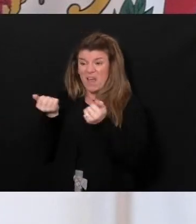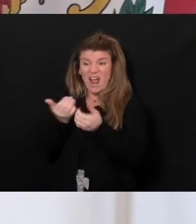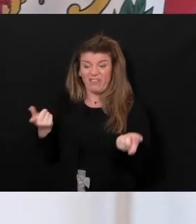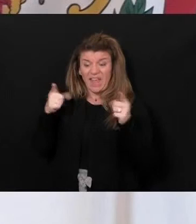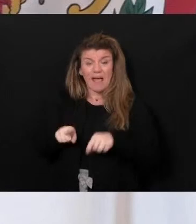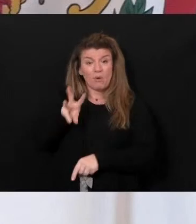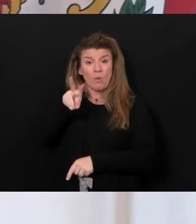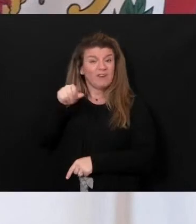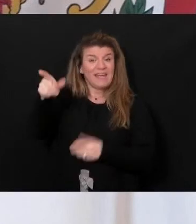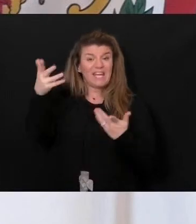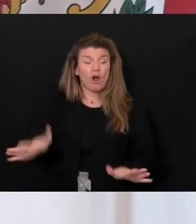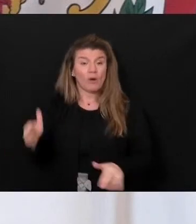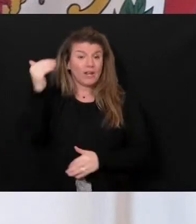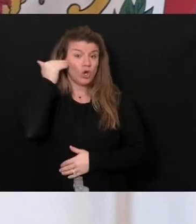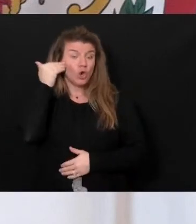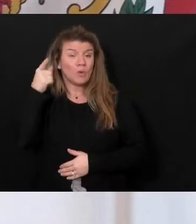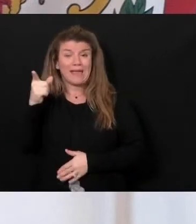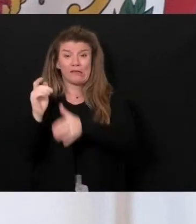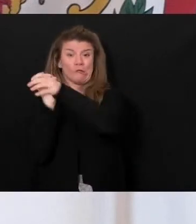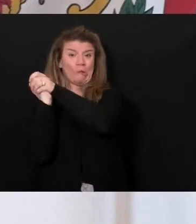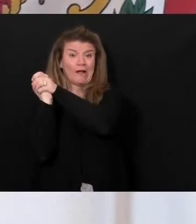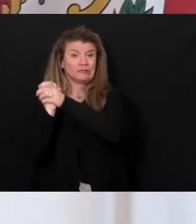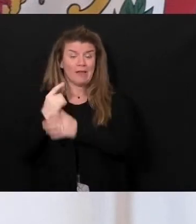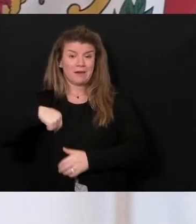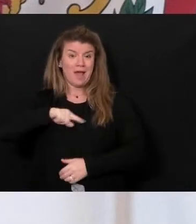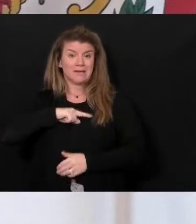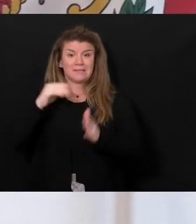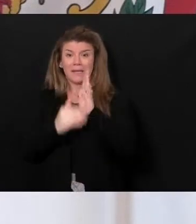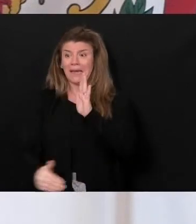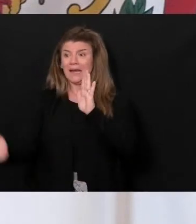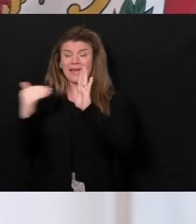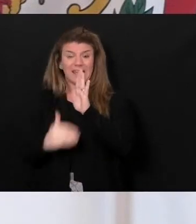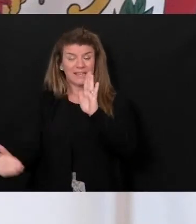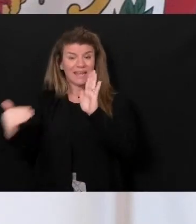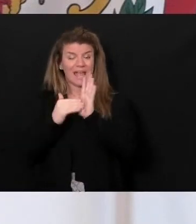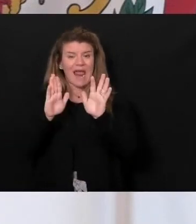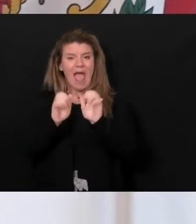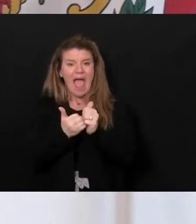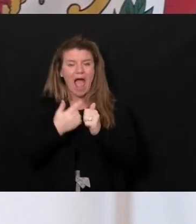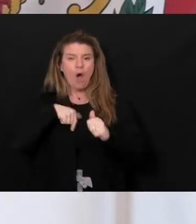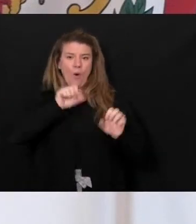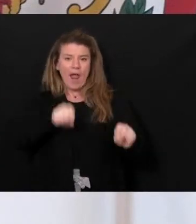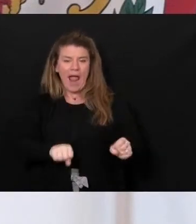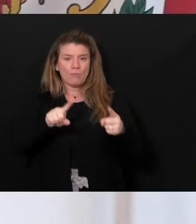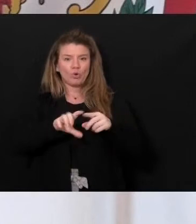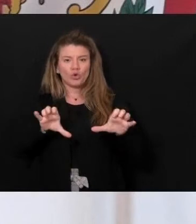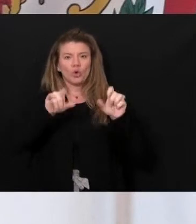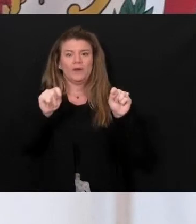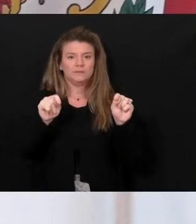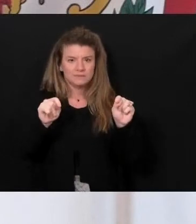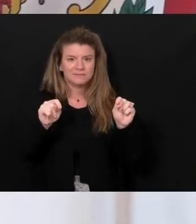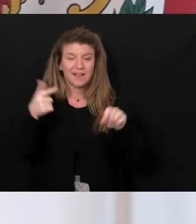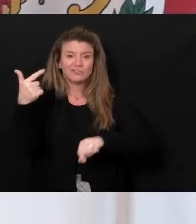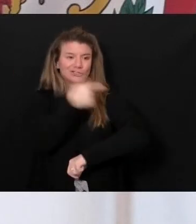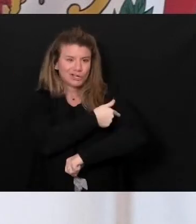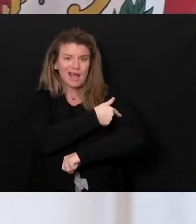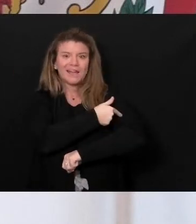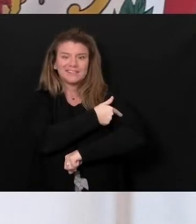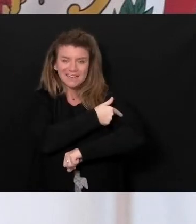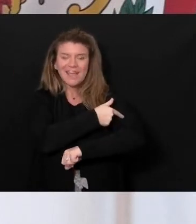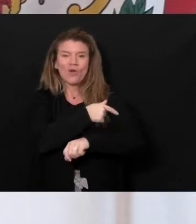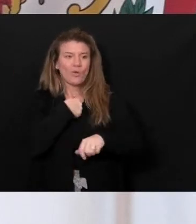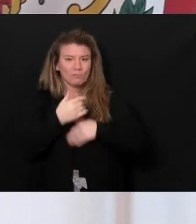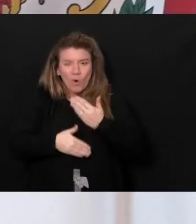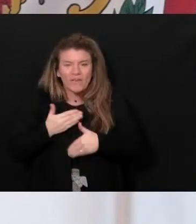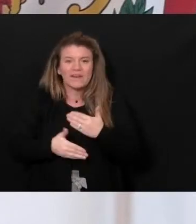knew about it. He congratulated us over and over and over in West Virginia, how we've been able to get this in people's arms, and how we're